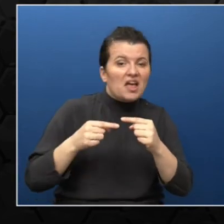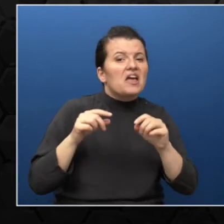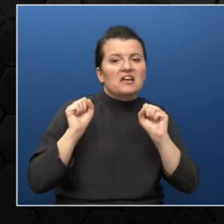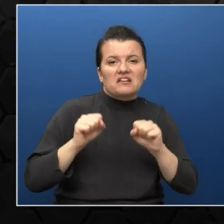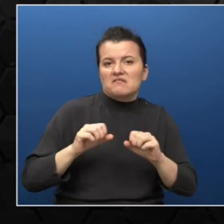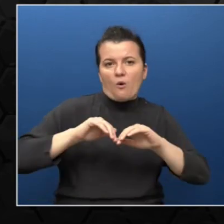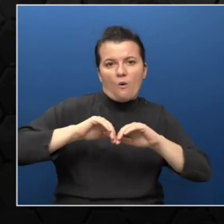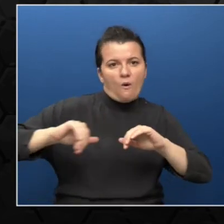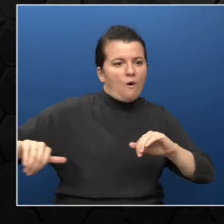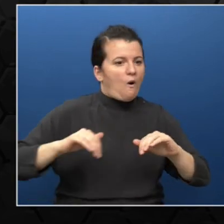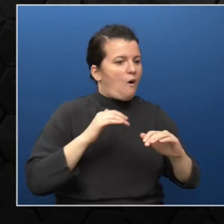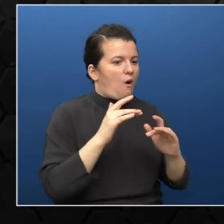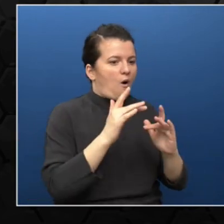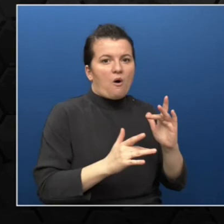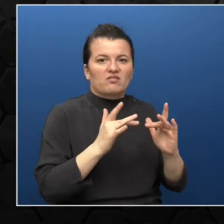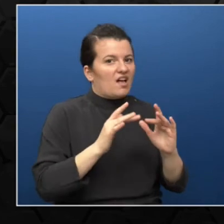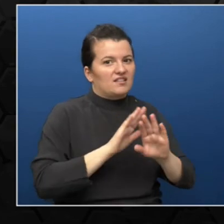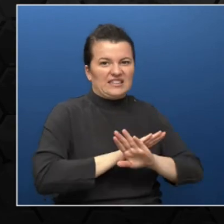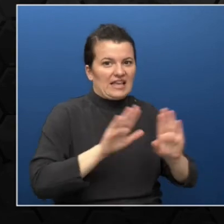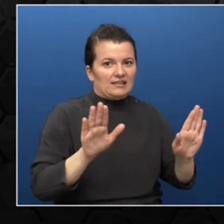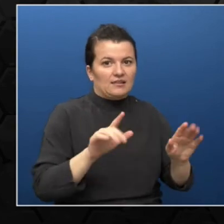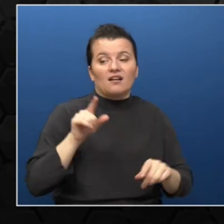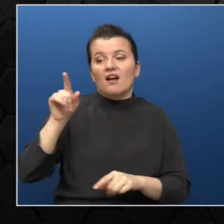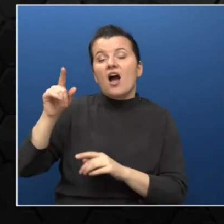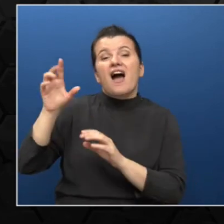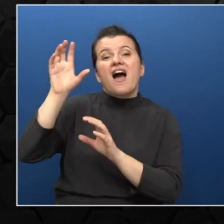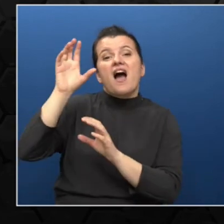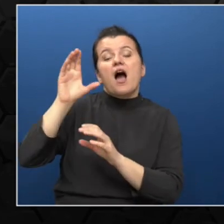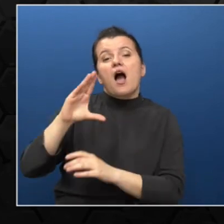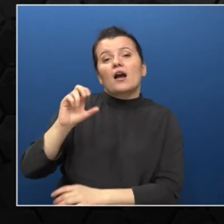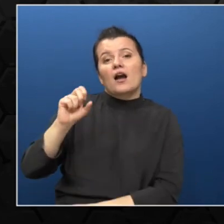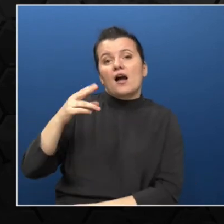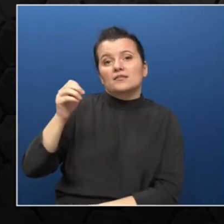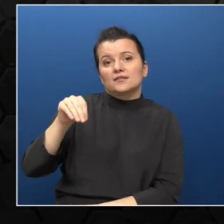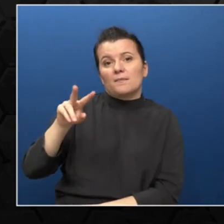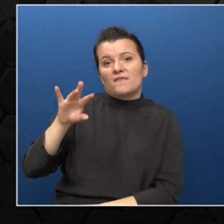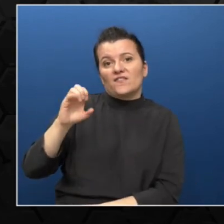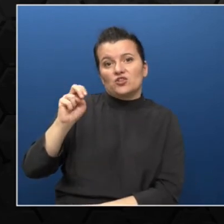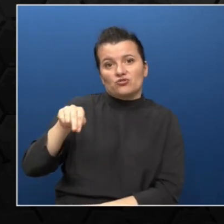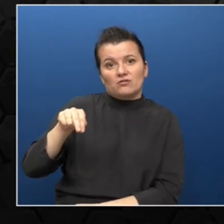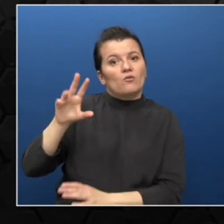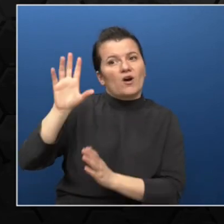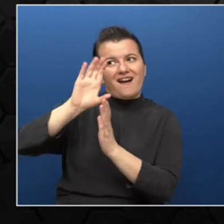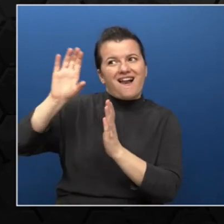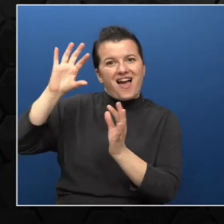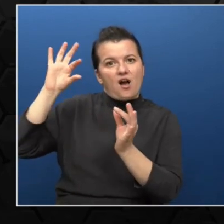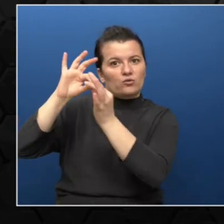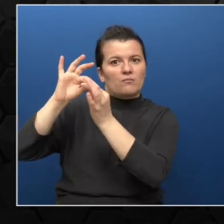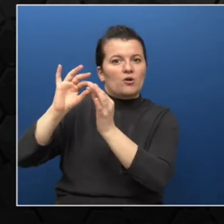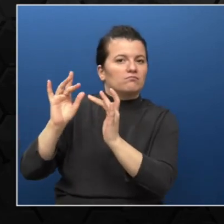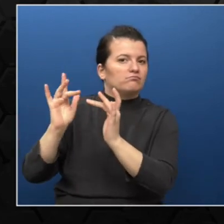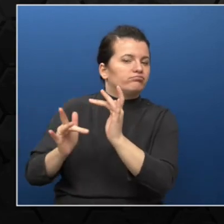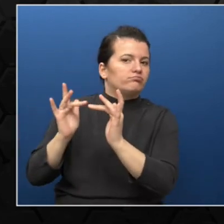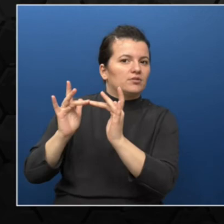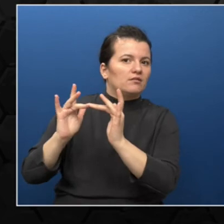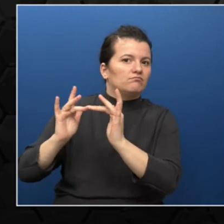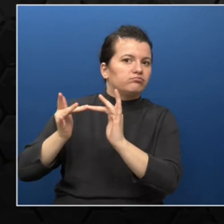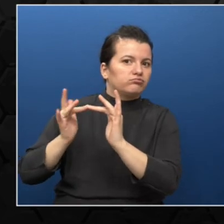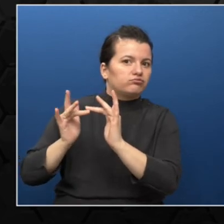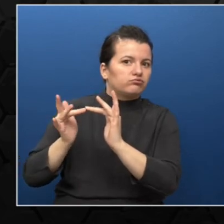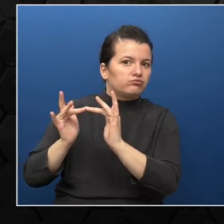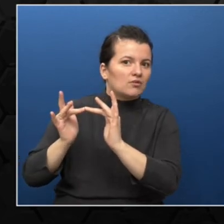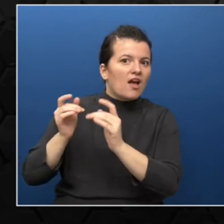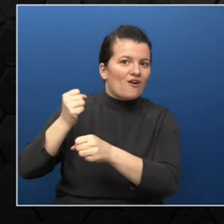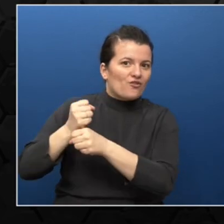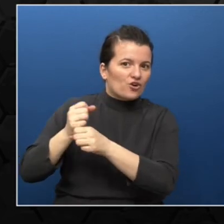Whereas custom vision is a cloud solution, so you will be connected to the internet. That would